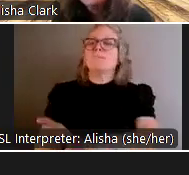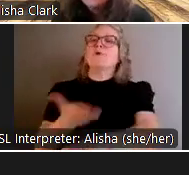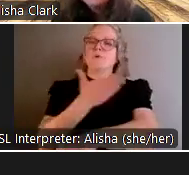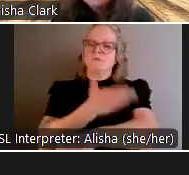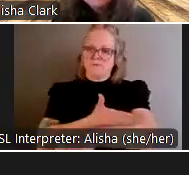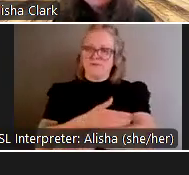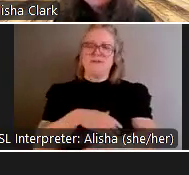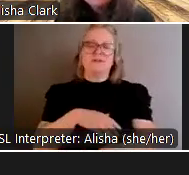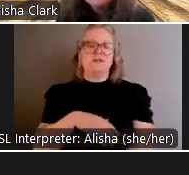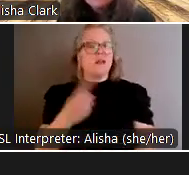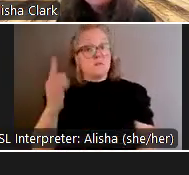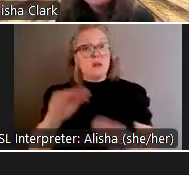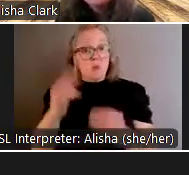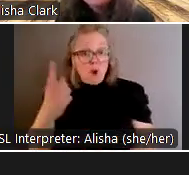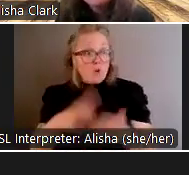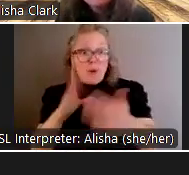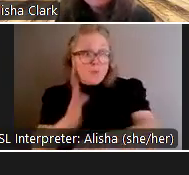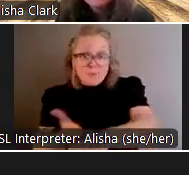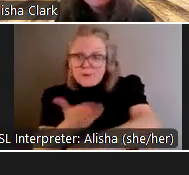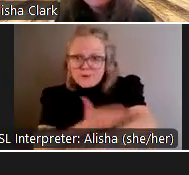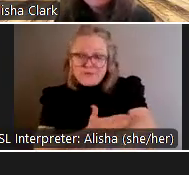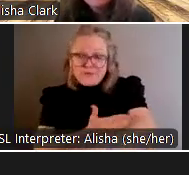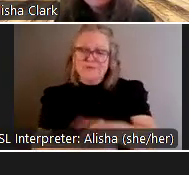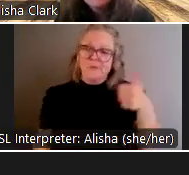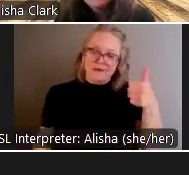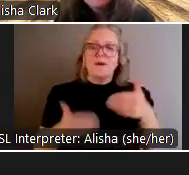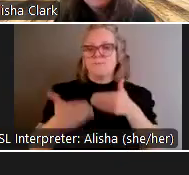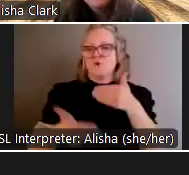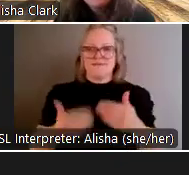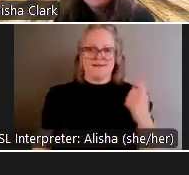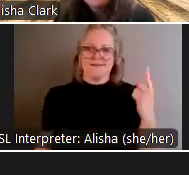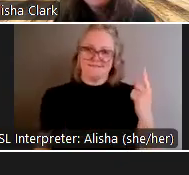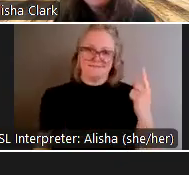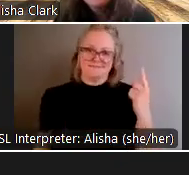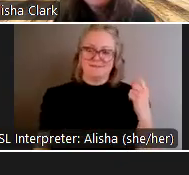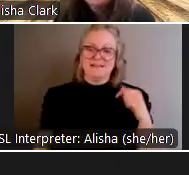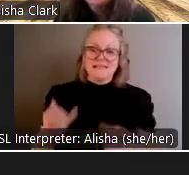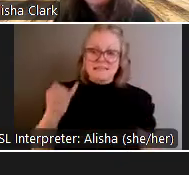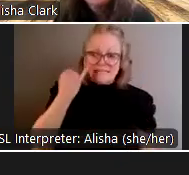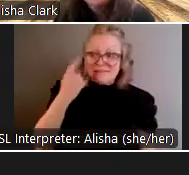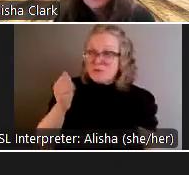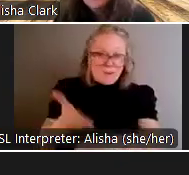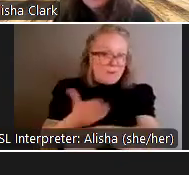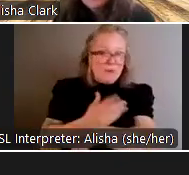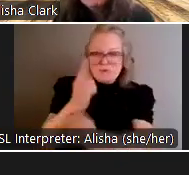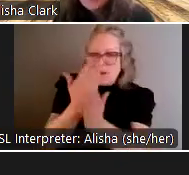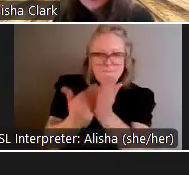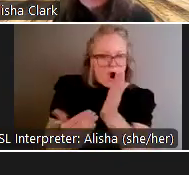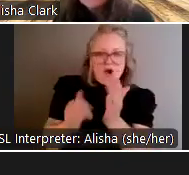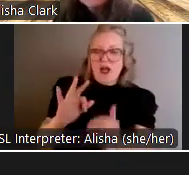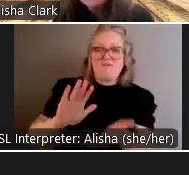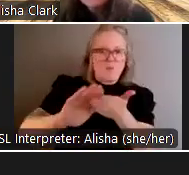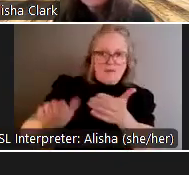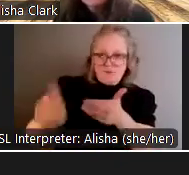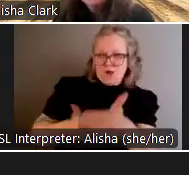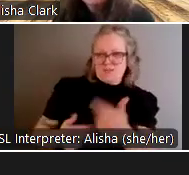One process. Just one part. If you could improve just one part of the waiver One process. part of